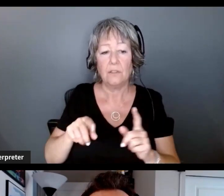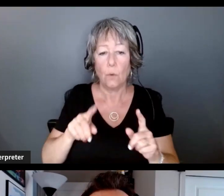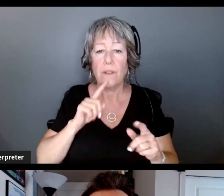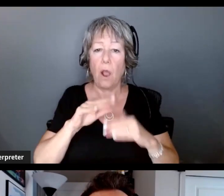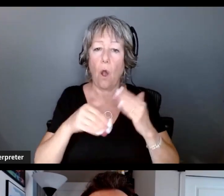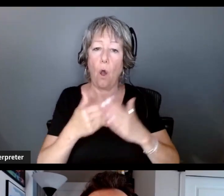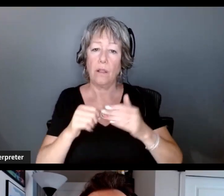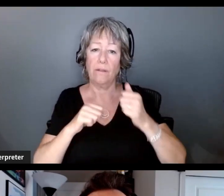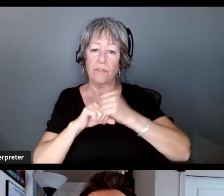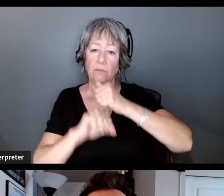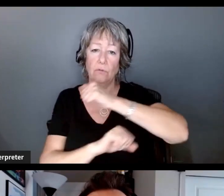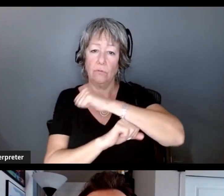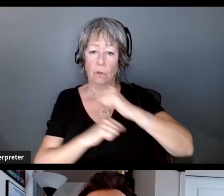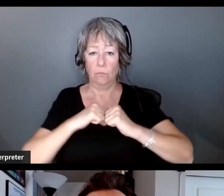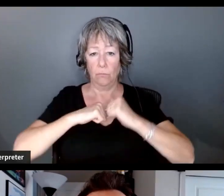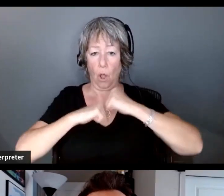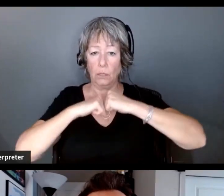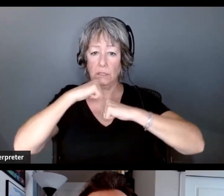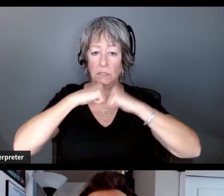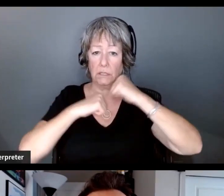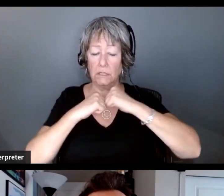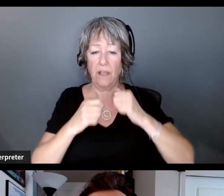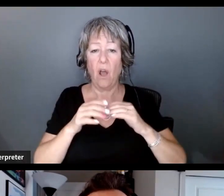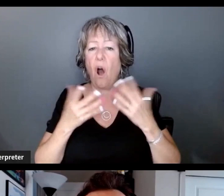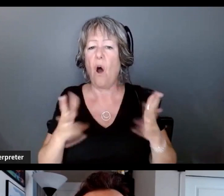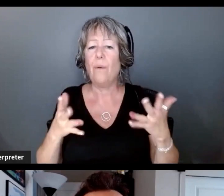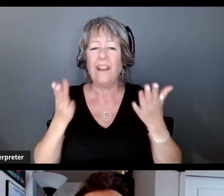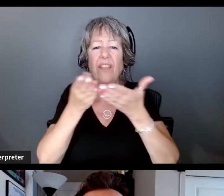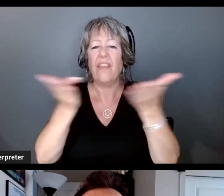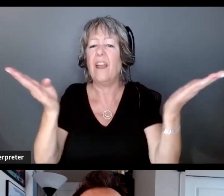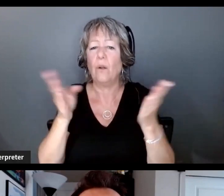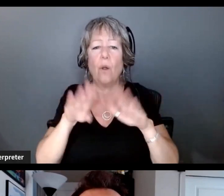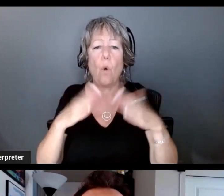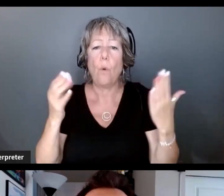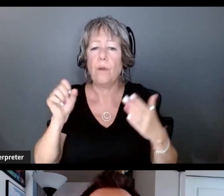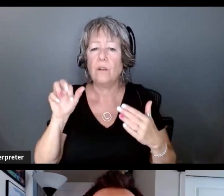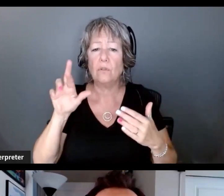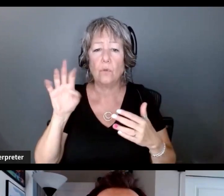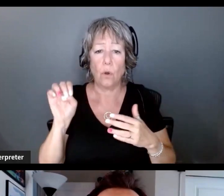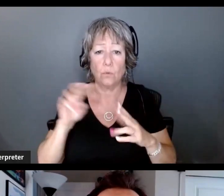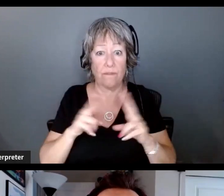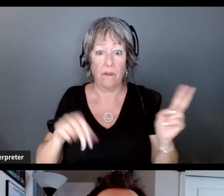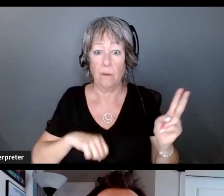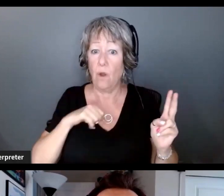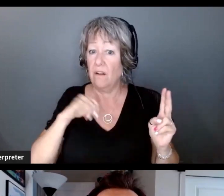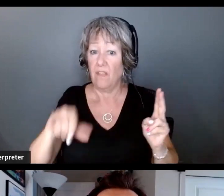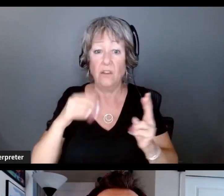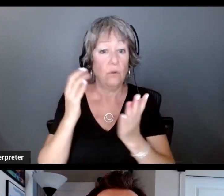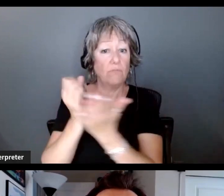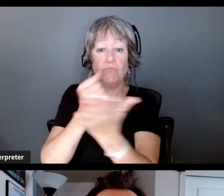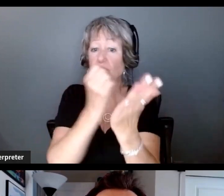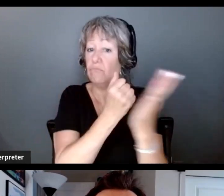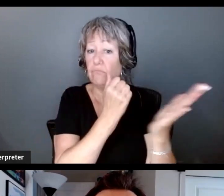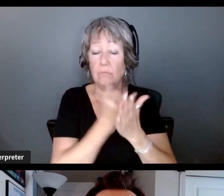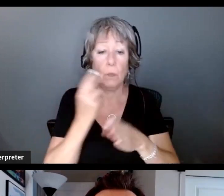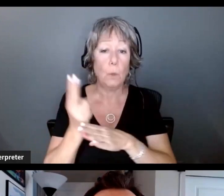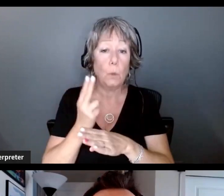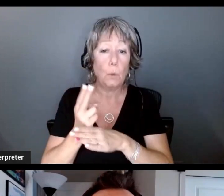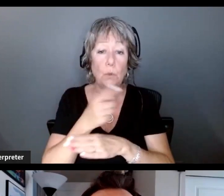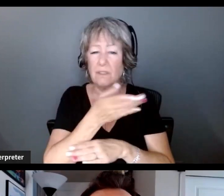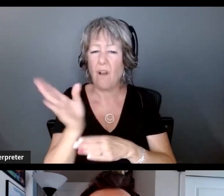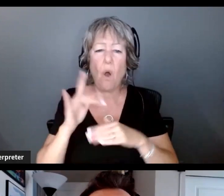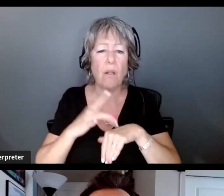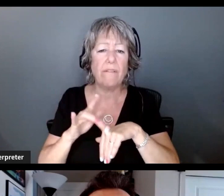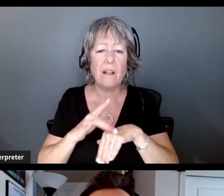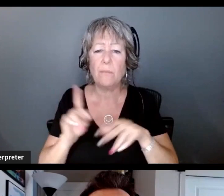build a service like this is already out there in the open source. We are very proud of that. And it's all available. People